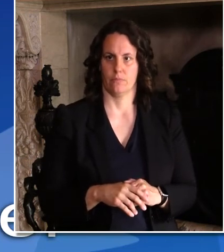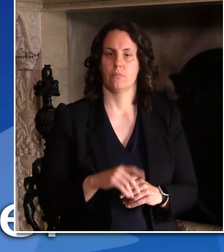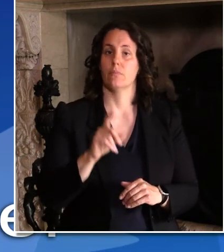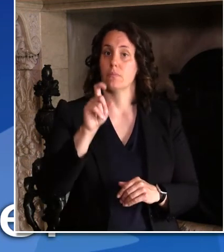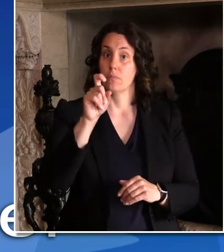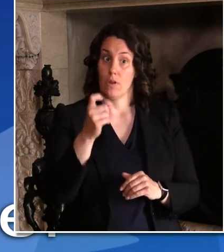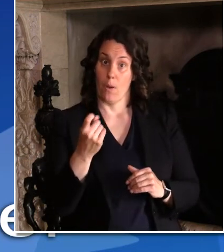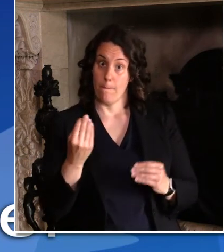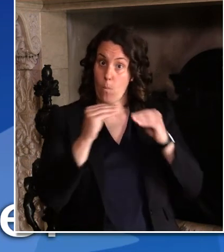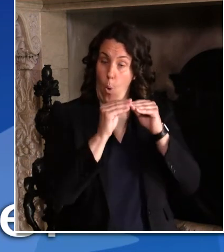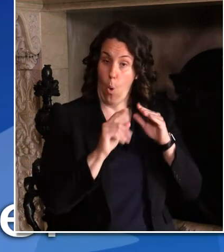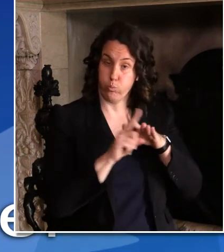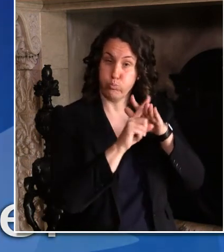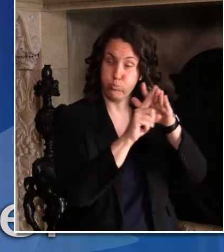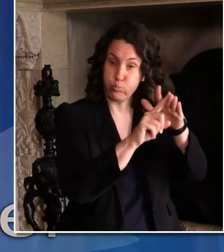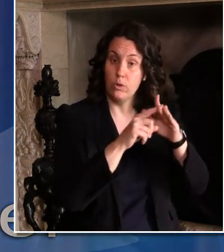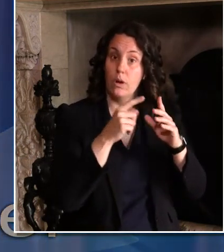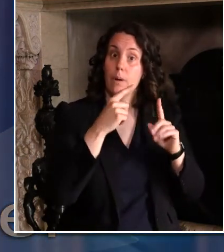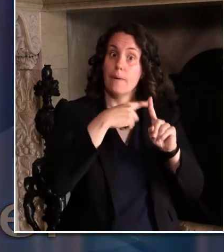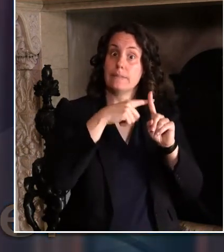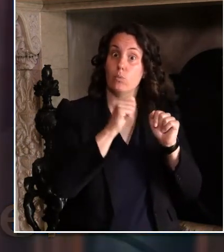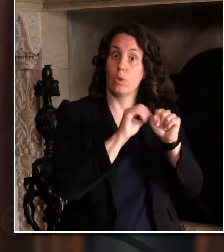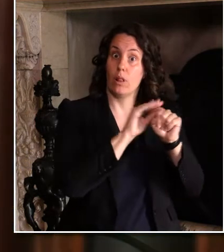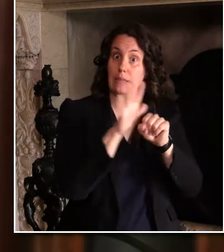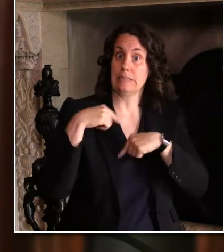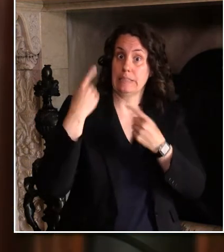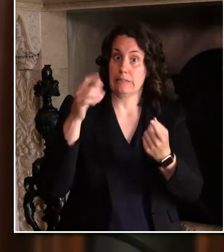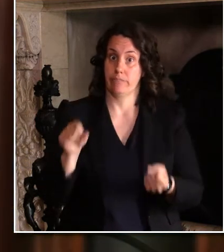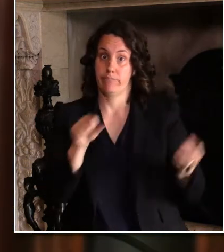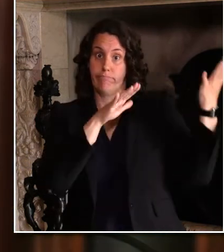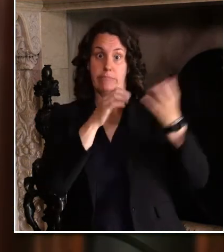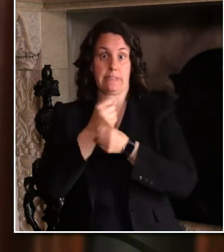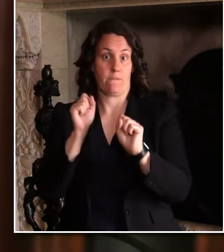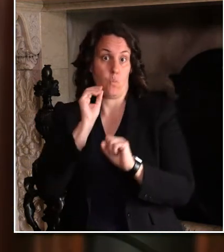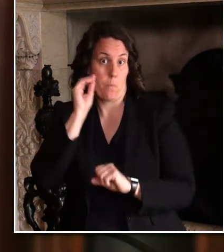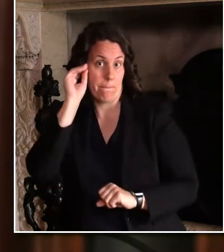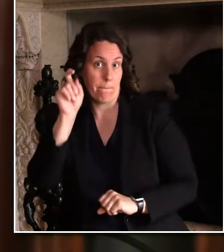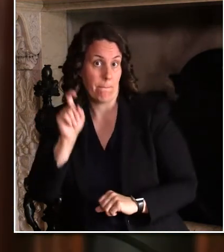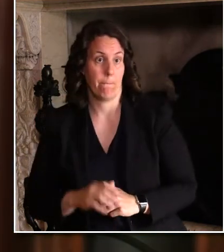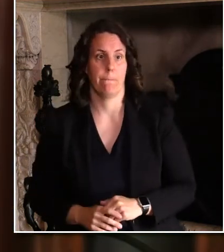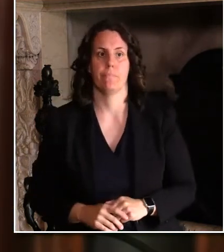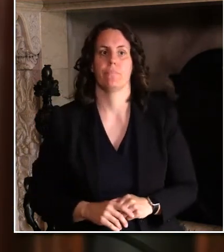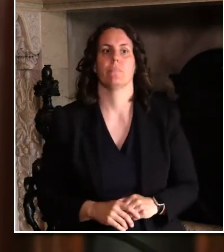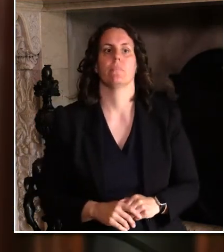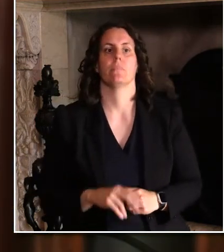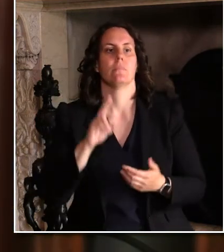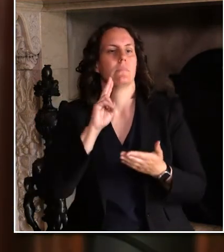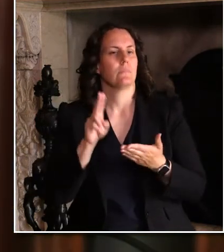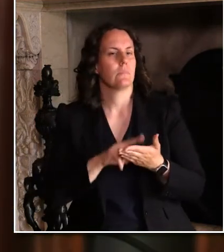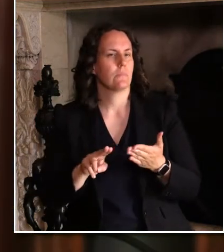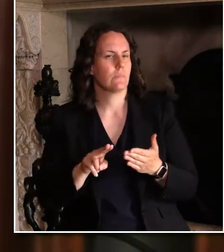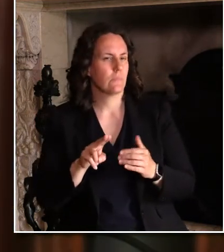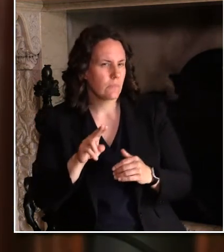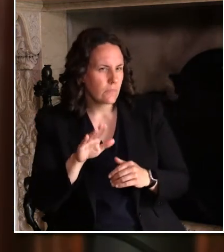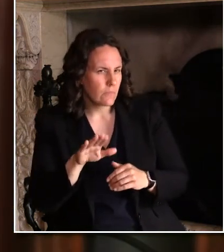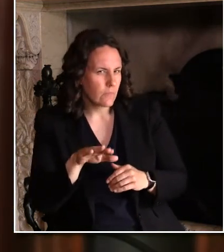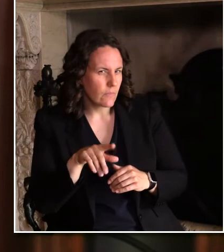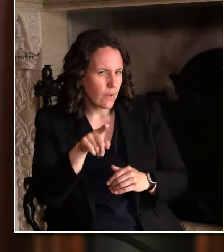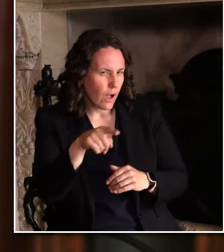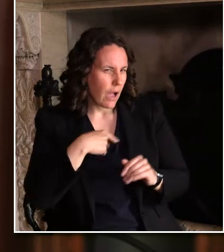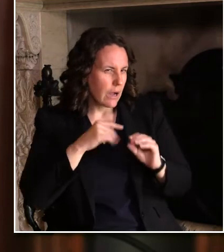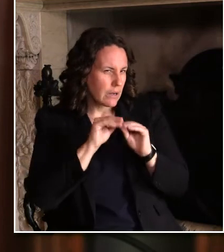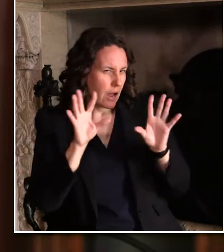So I think, Jeremy, your question was if the hospitalizations we're seeing now are as a result of the lifting of Safer